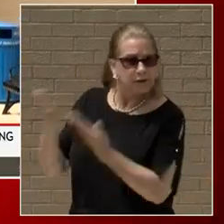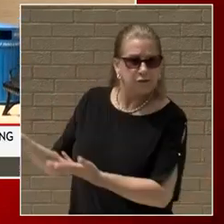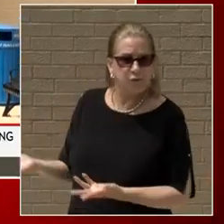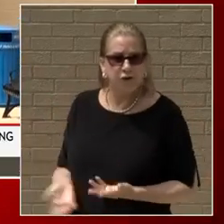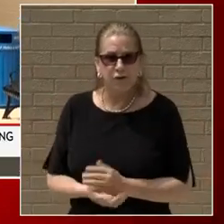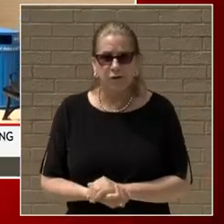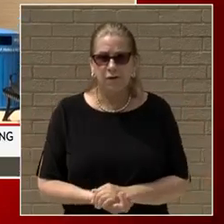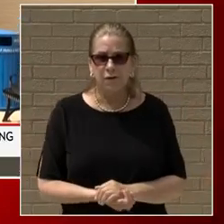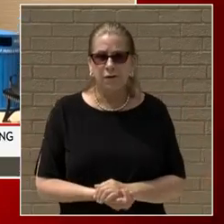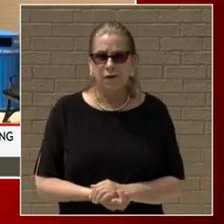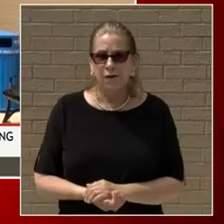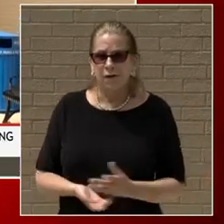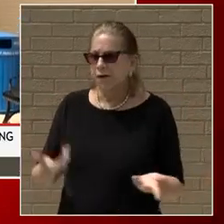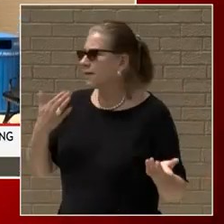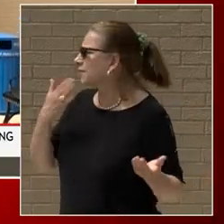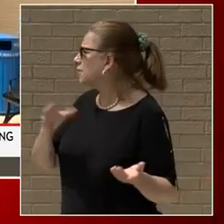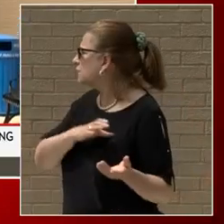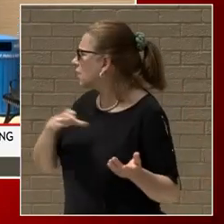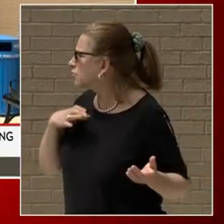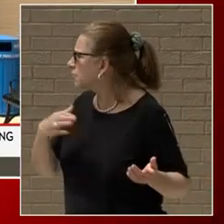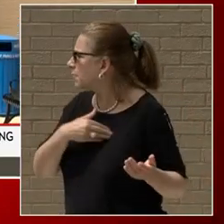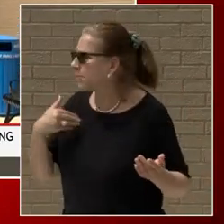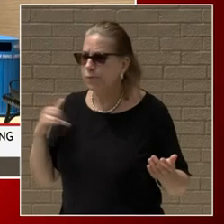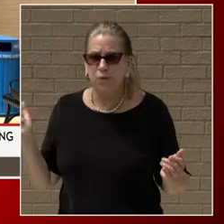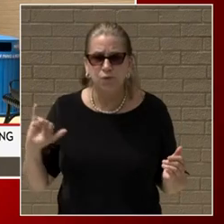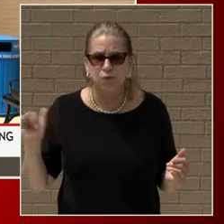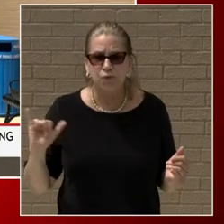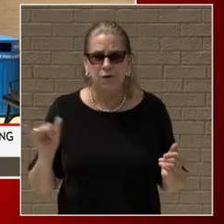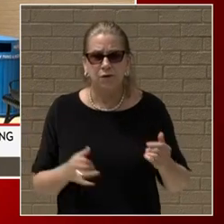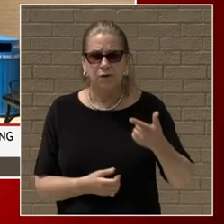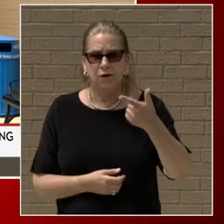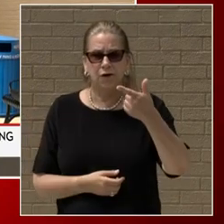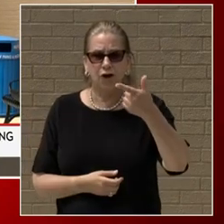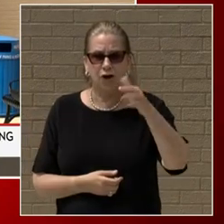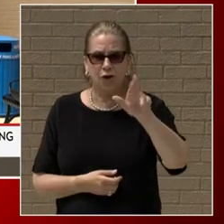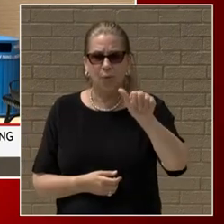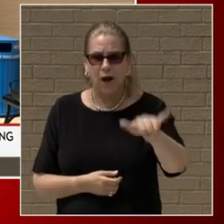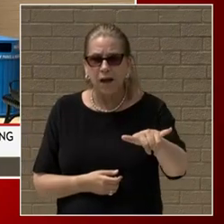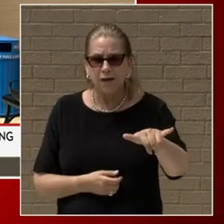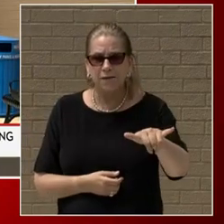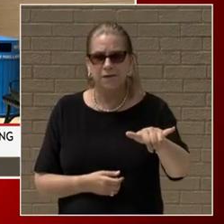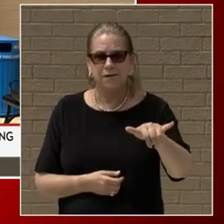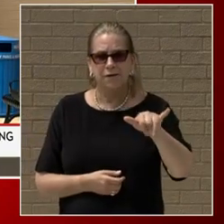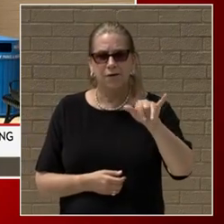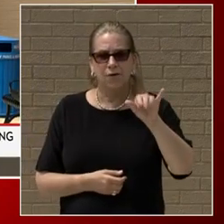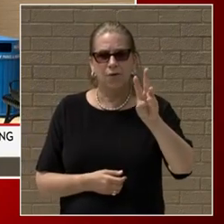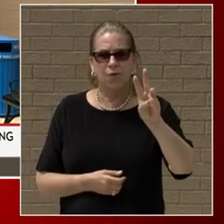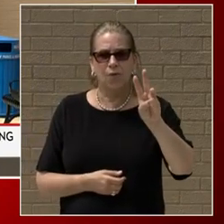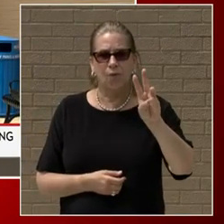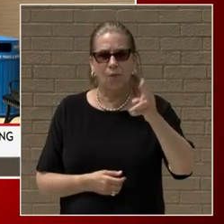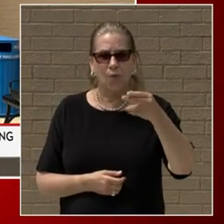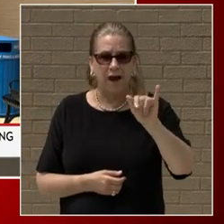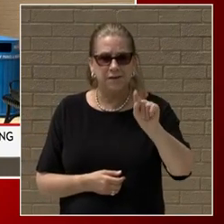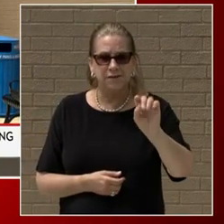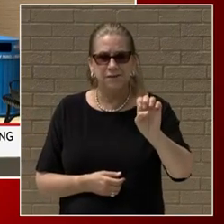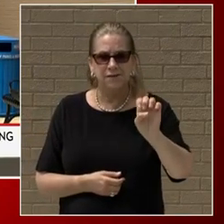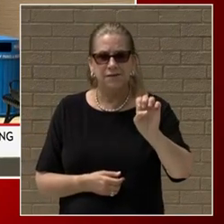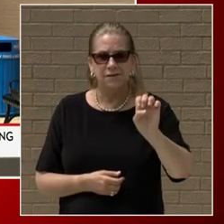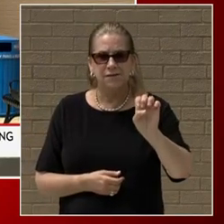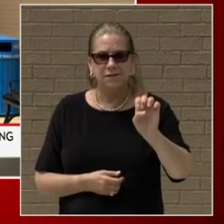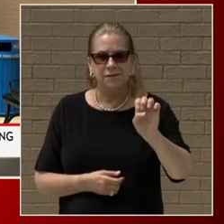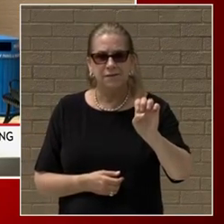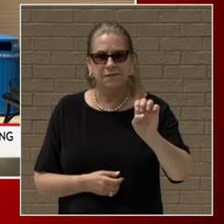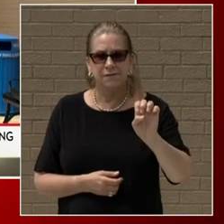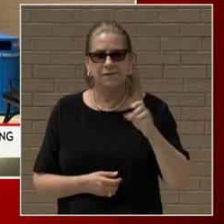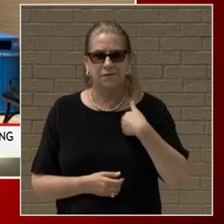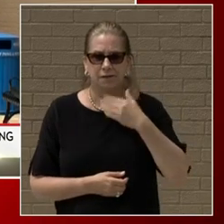I want to thank Councilmember Vincent Gray. I want to thank the chair of our committee, Councilmember Trayon White, for their support. I'd like to thank the community, the staff at